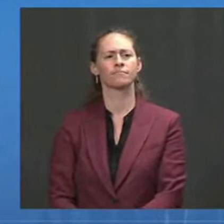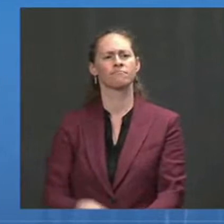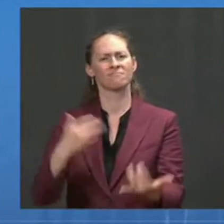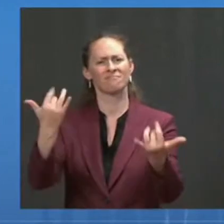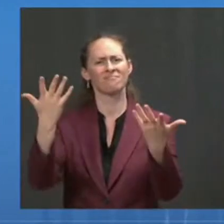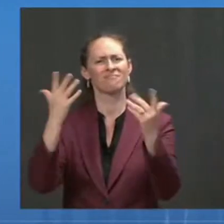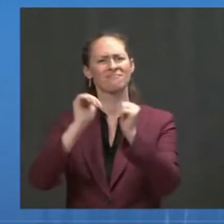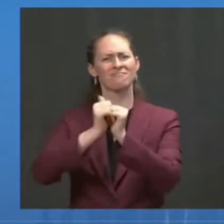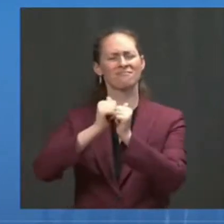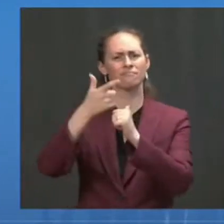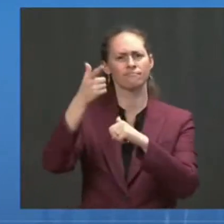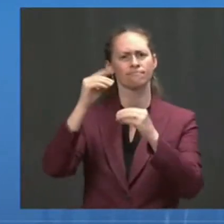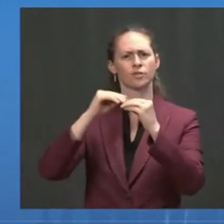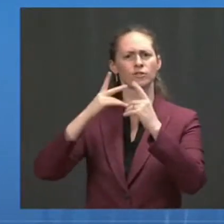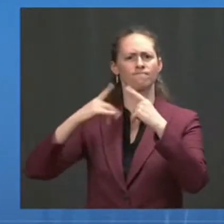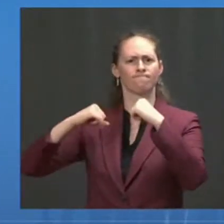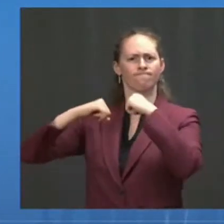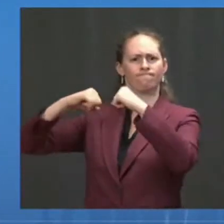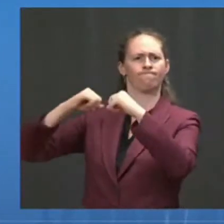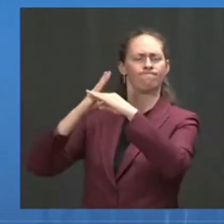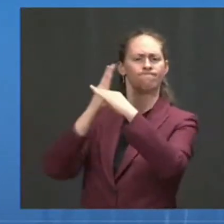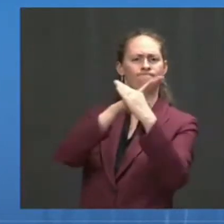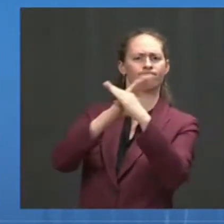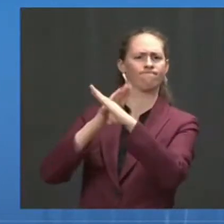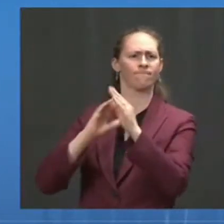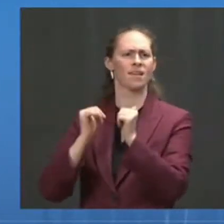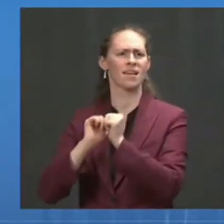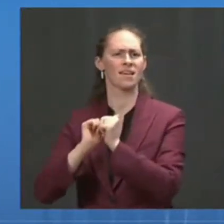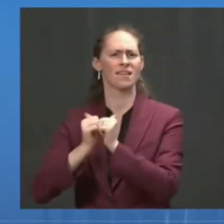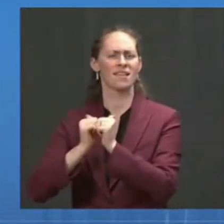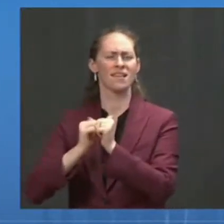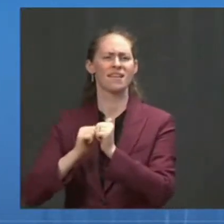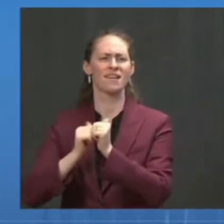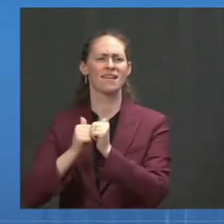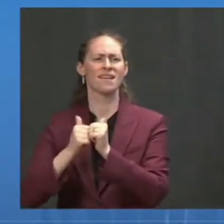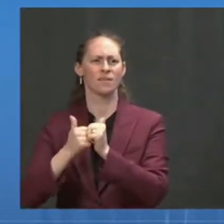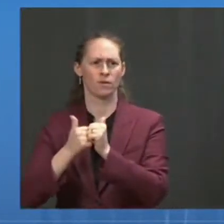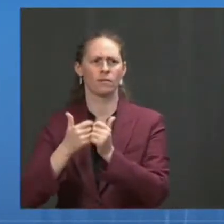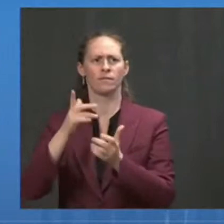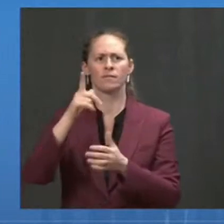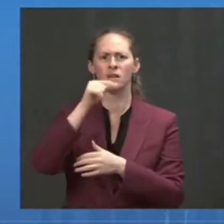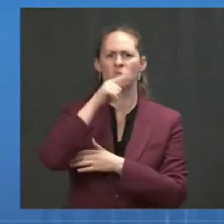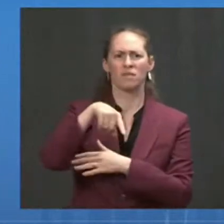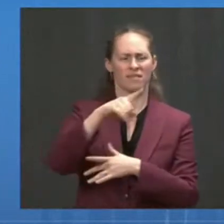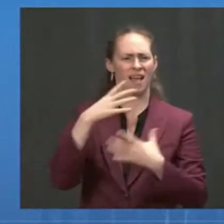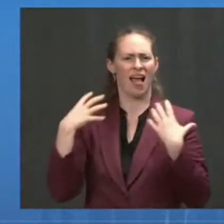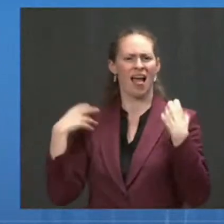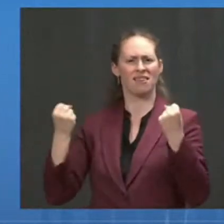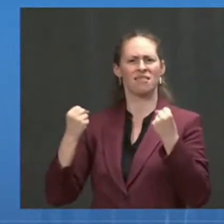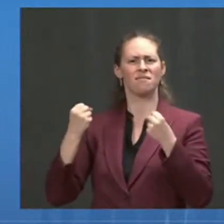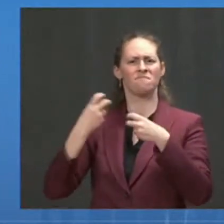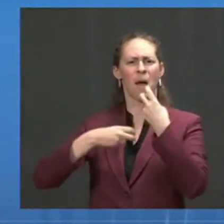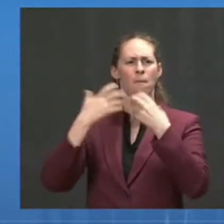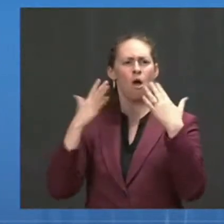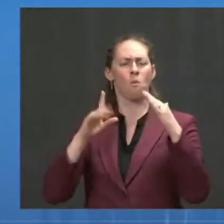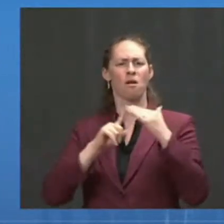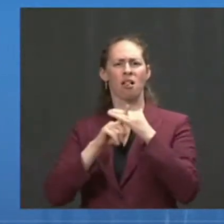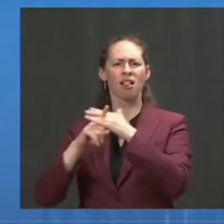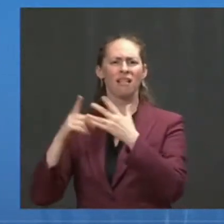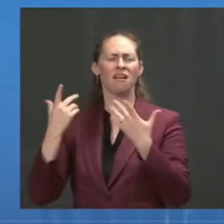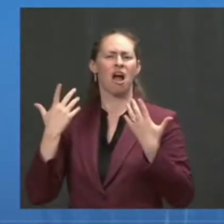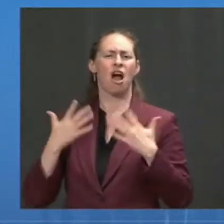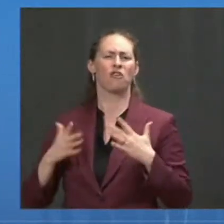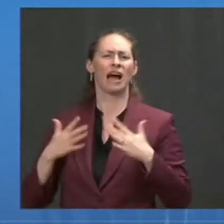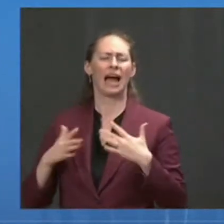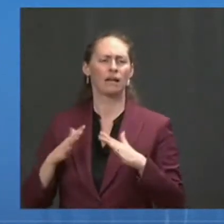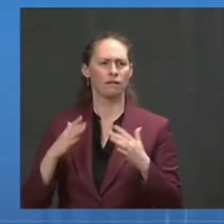certain individuals who are moderately and severely immune compromised. As we've been saying for weeks, emerging data show